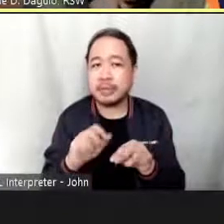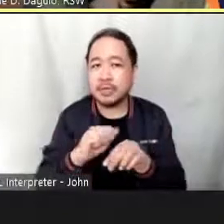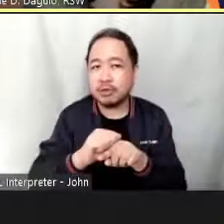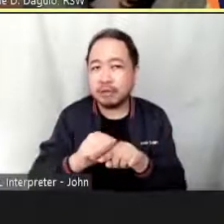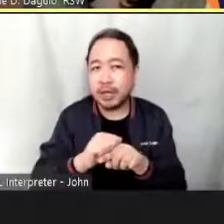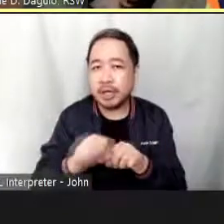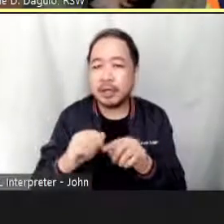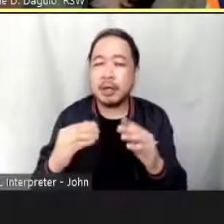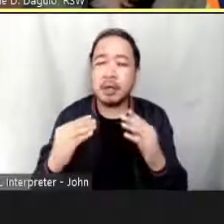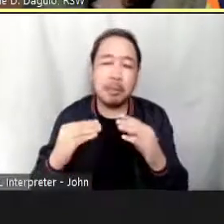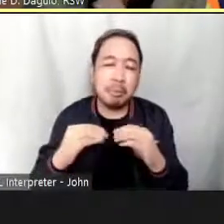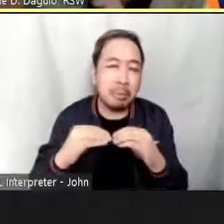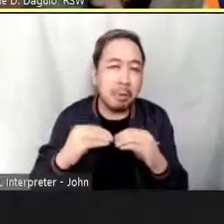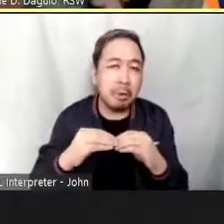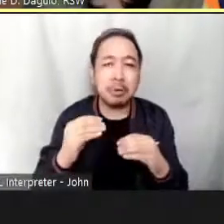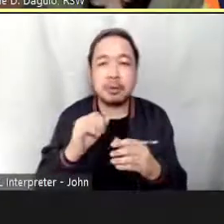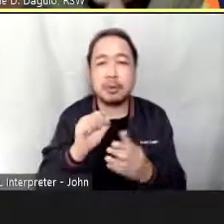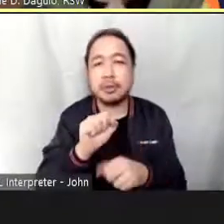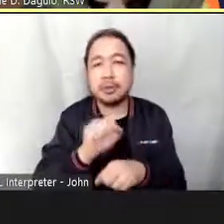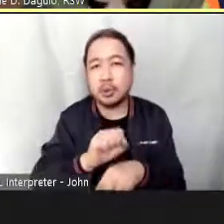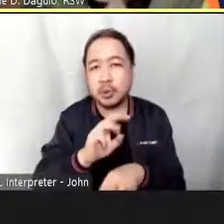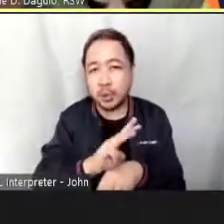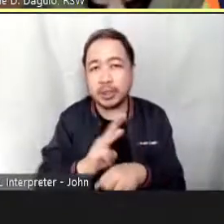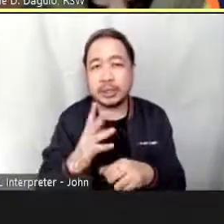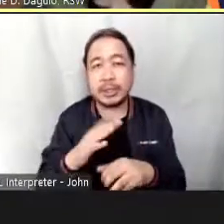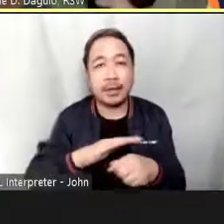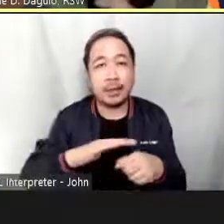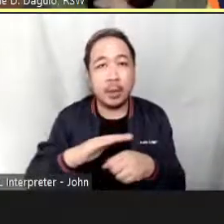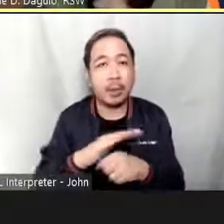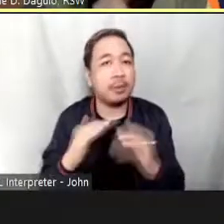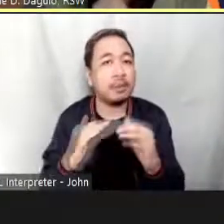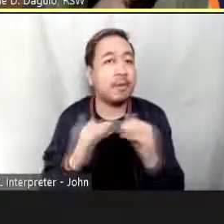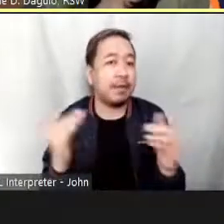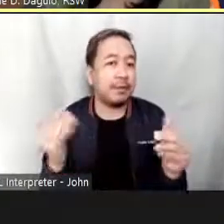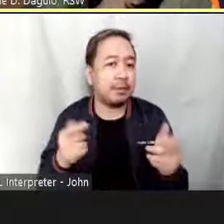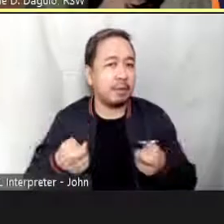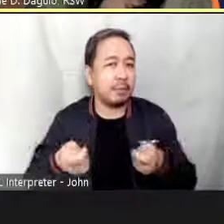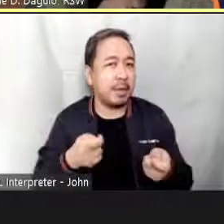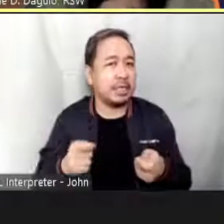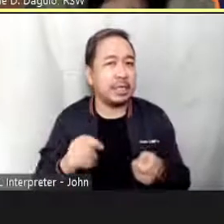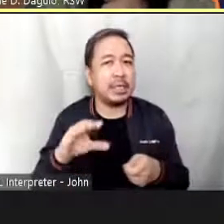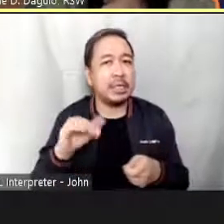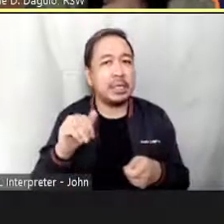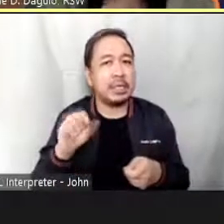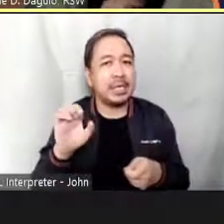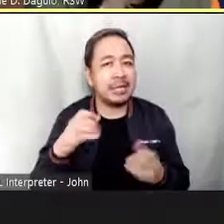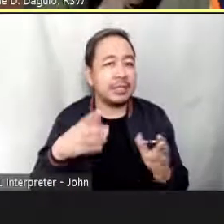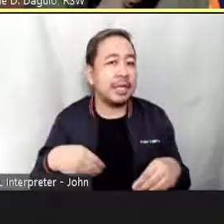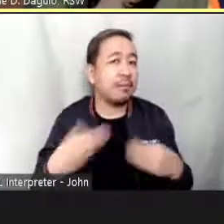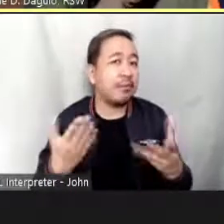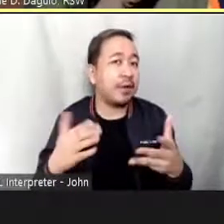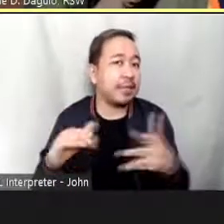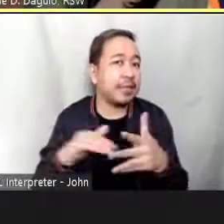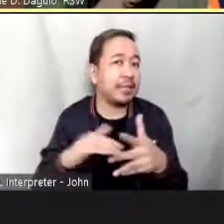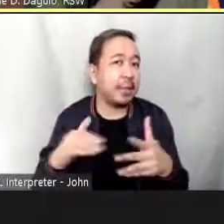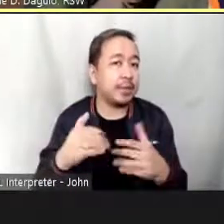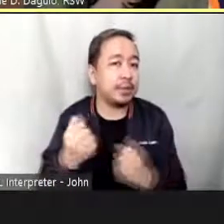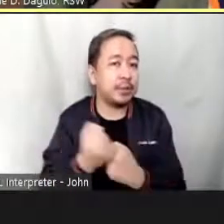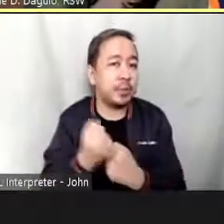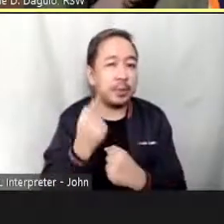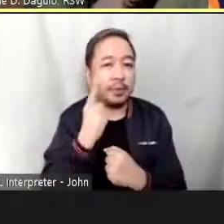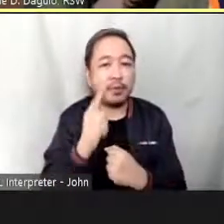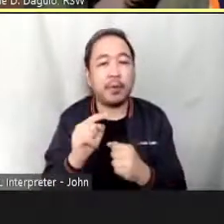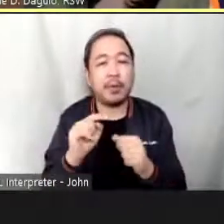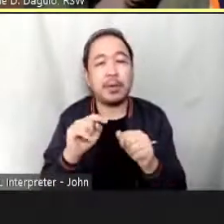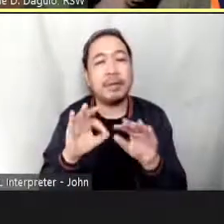more social workers at the local level to manage cases and provide intervention to families of